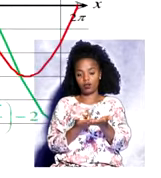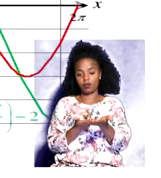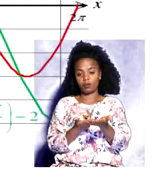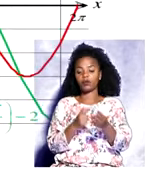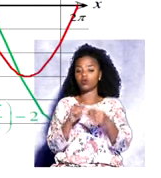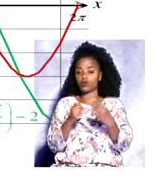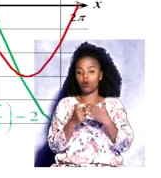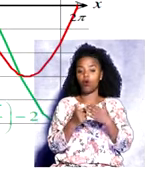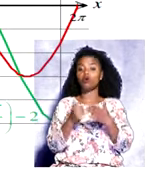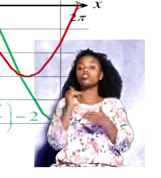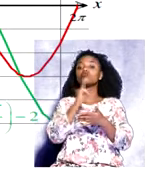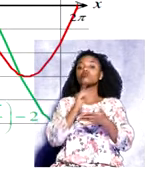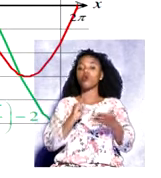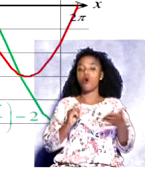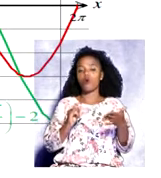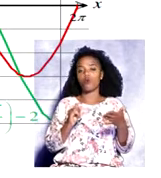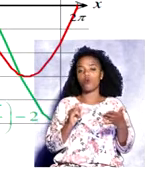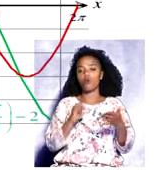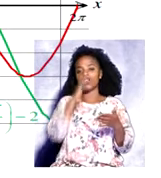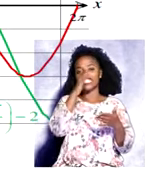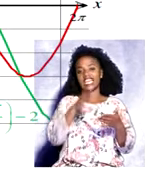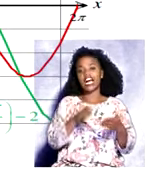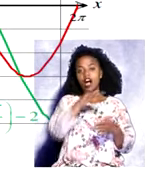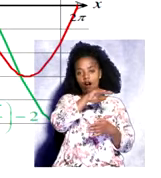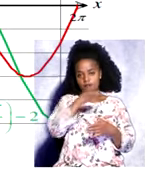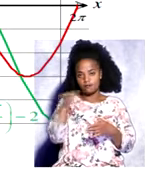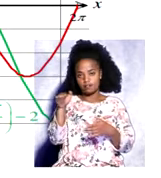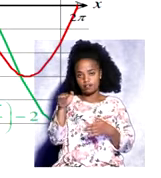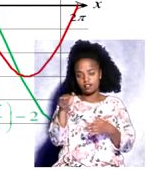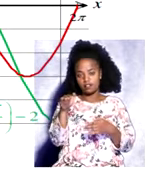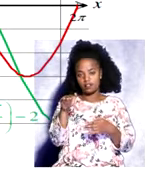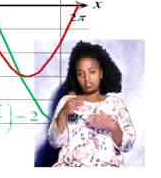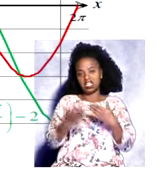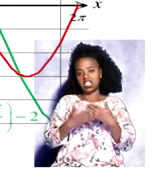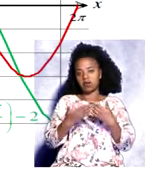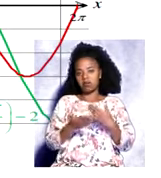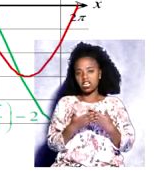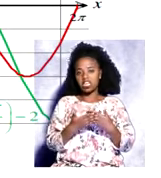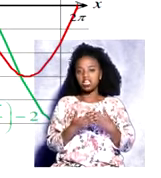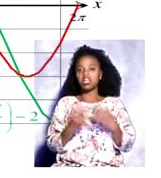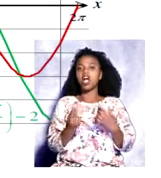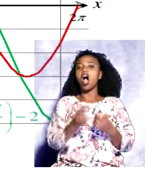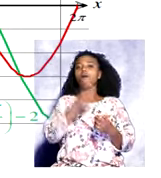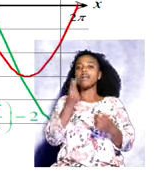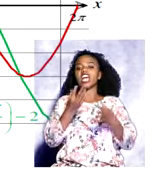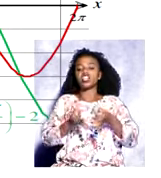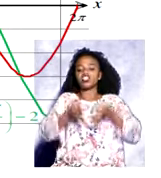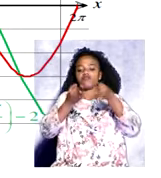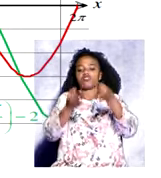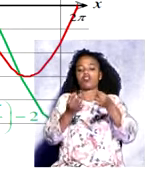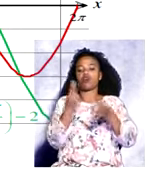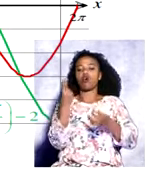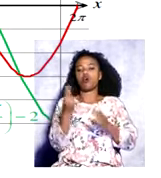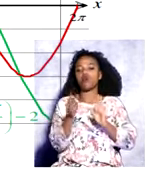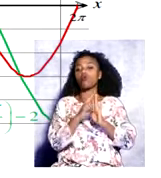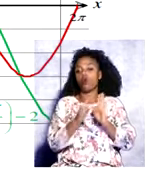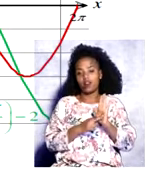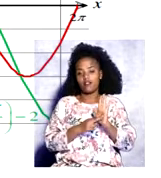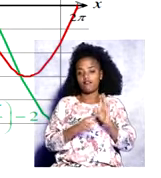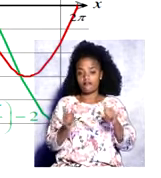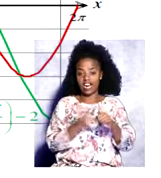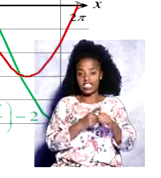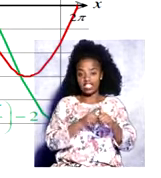So to draw the graph, simply apply shifting rule. First,